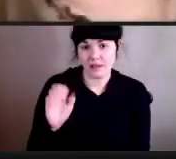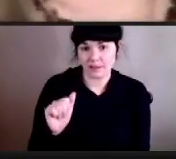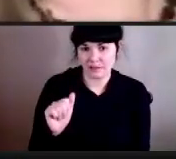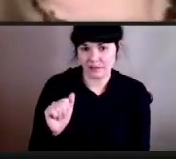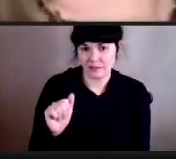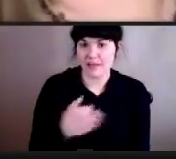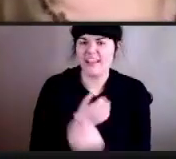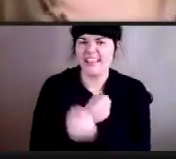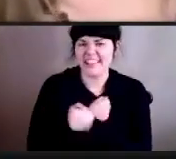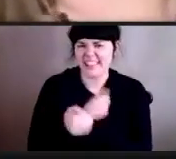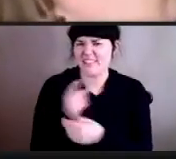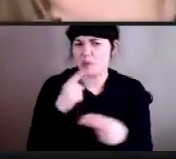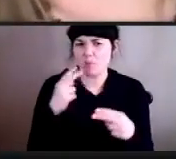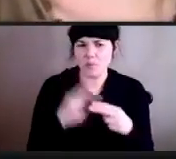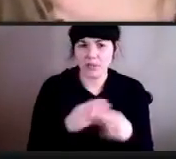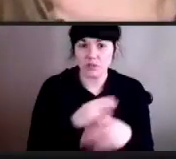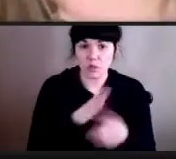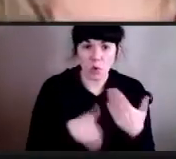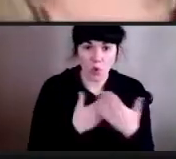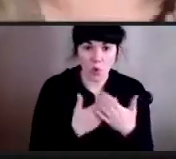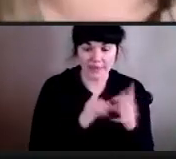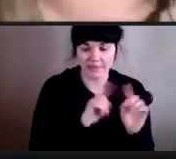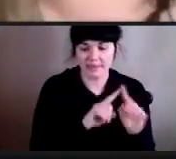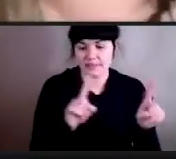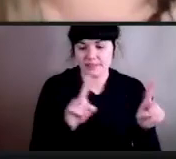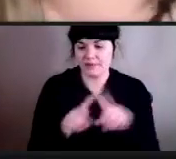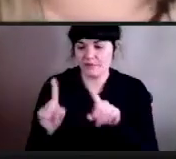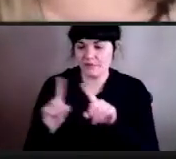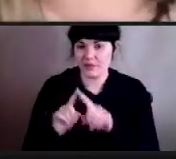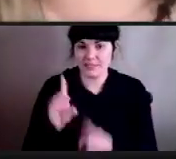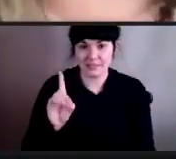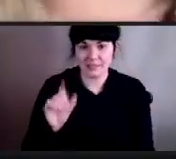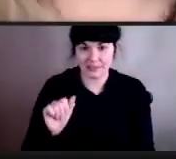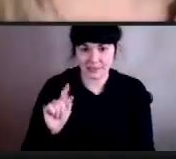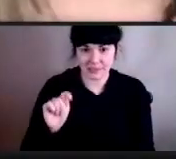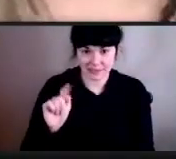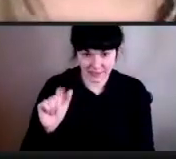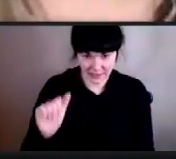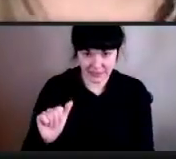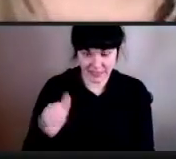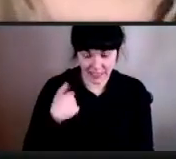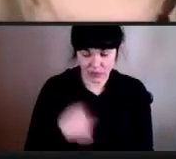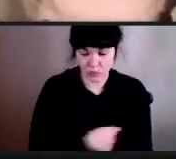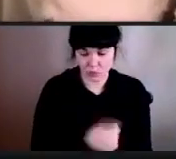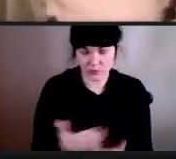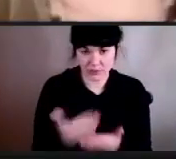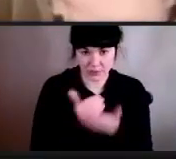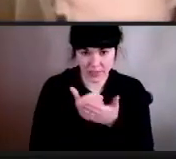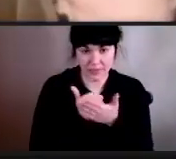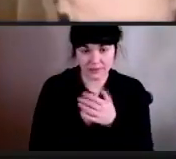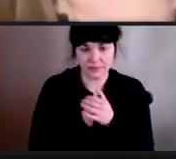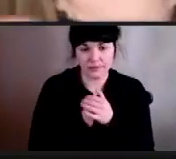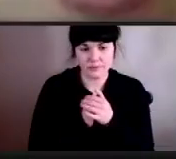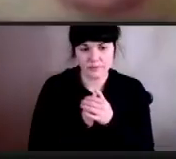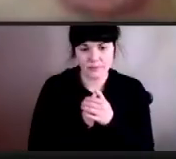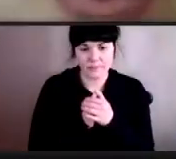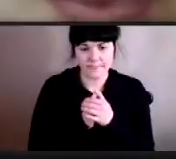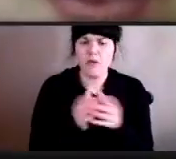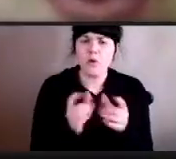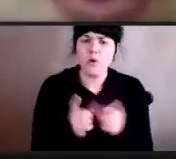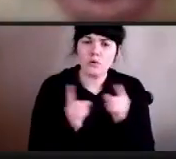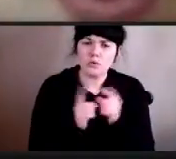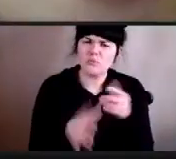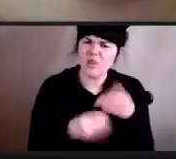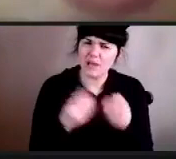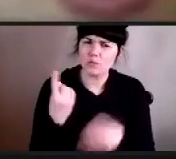data points that are being used. We're using the same ones. And I think the only thing I would add is that we still have continued to have kids do like their end